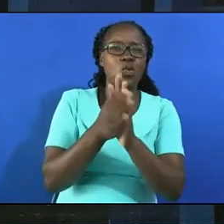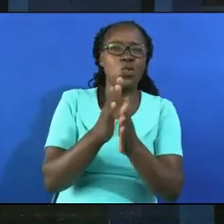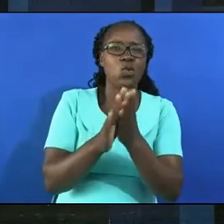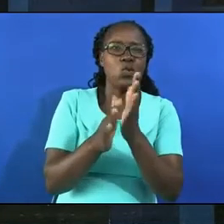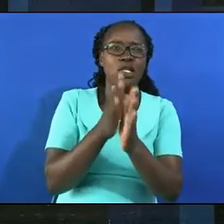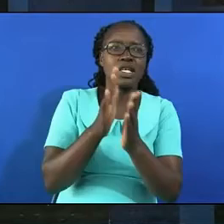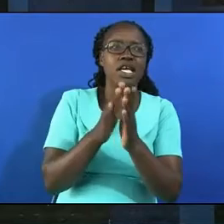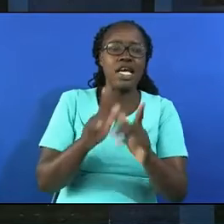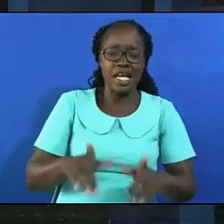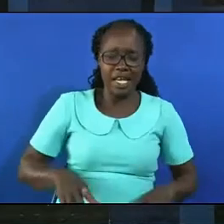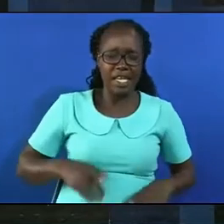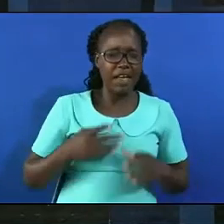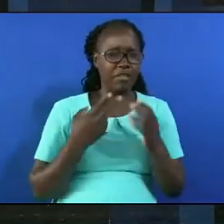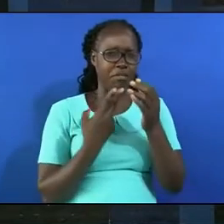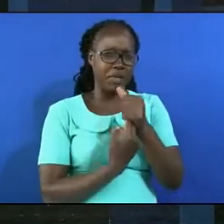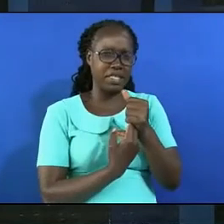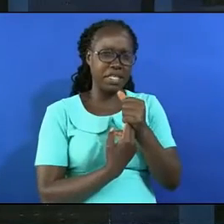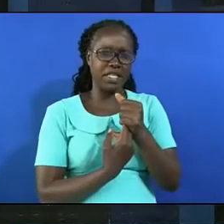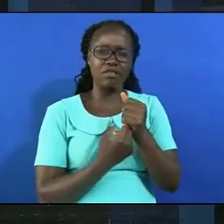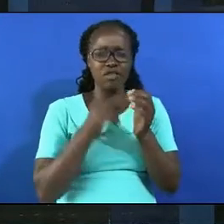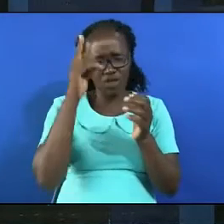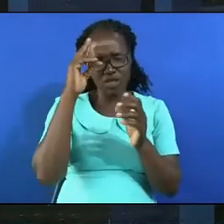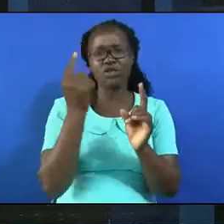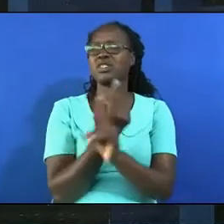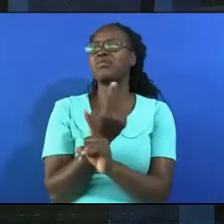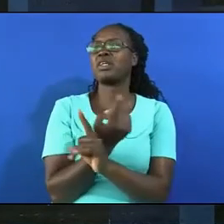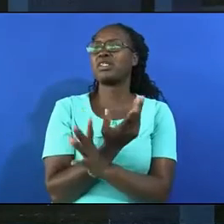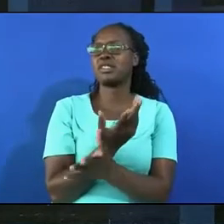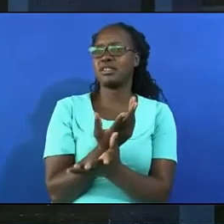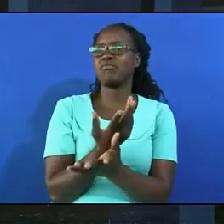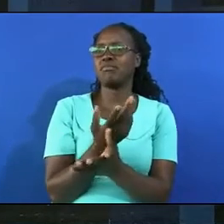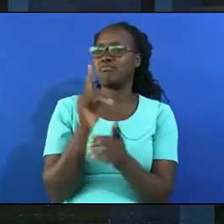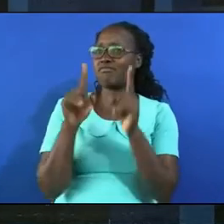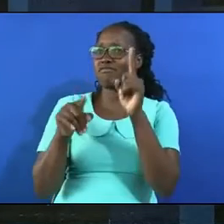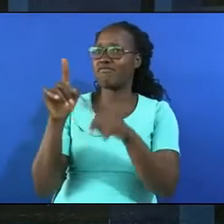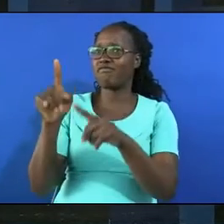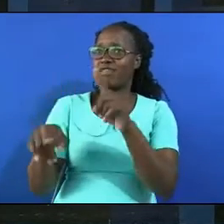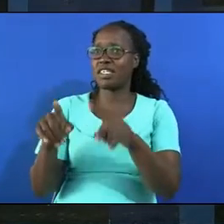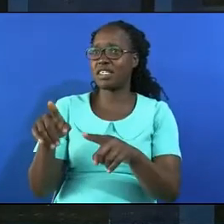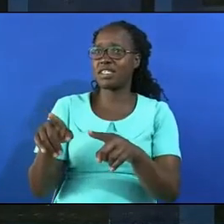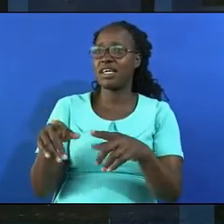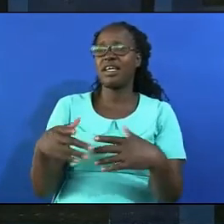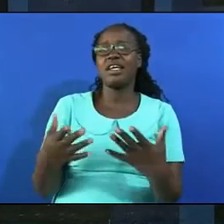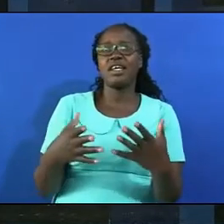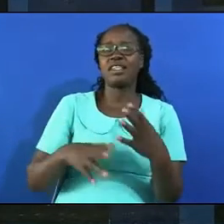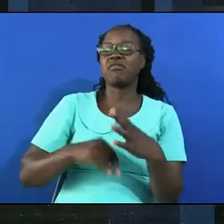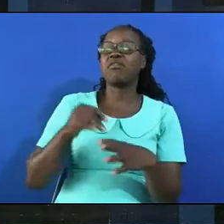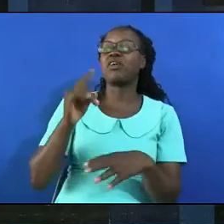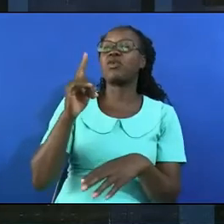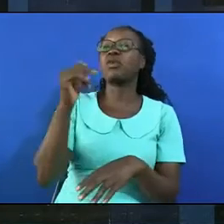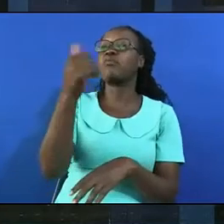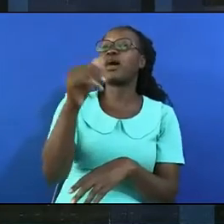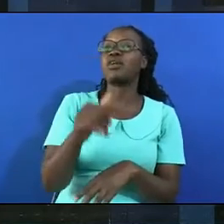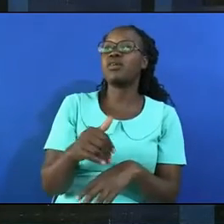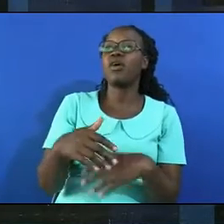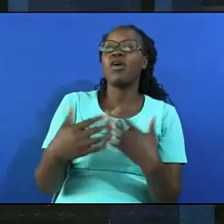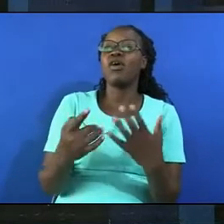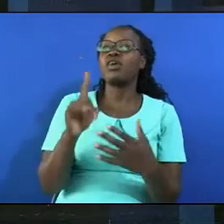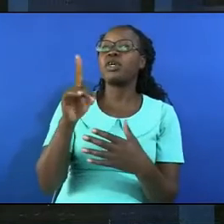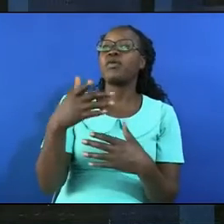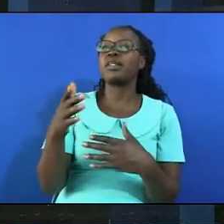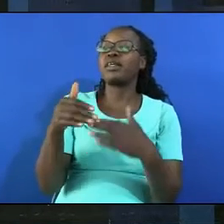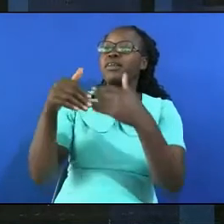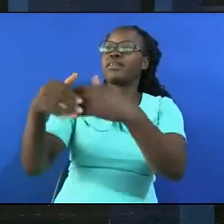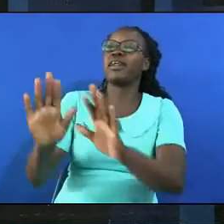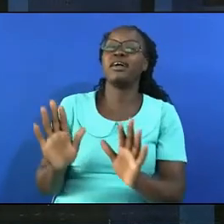a life partner for various reasons. Either you have not found one, or the one who was there